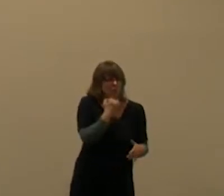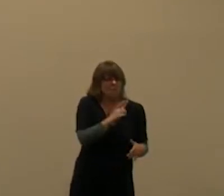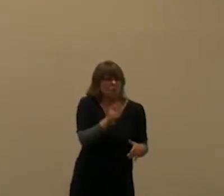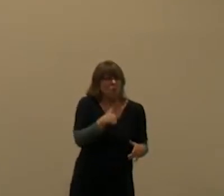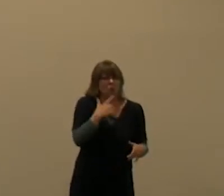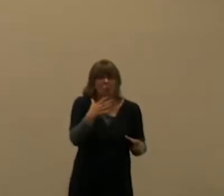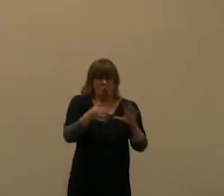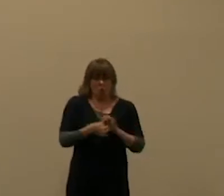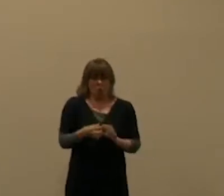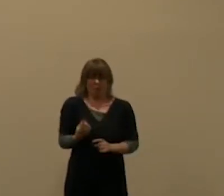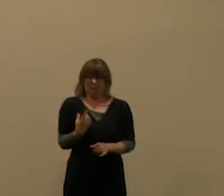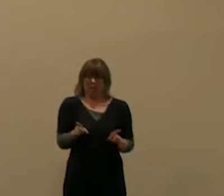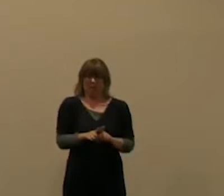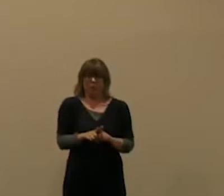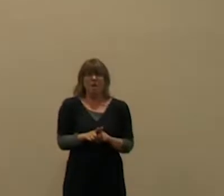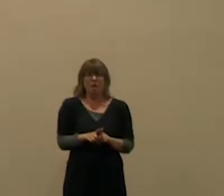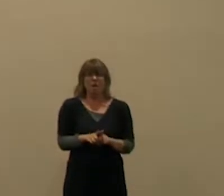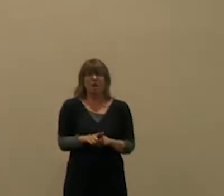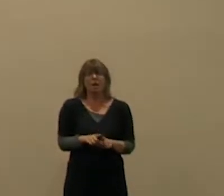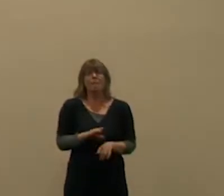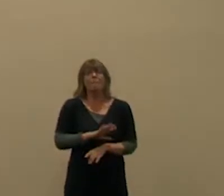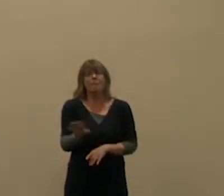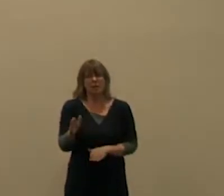stay at home as well? Thankfully,